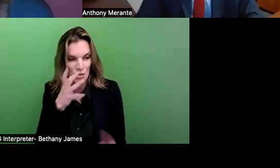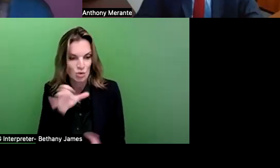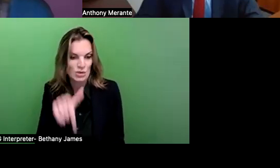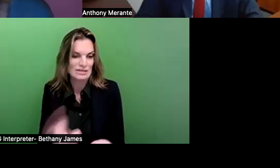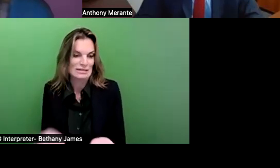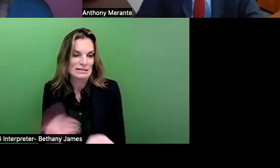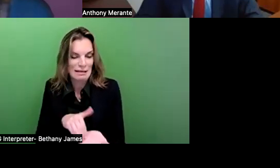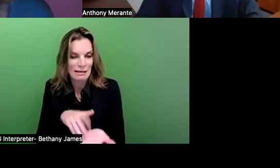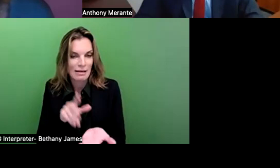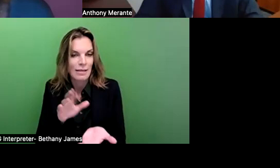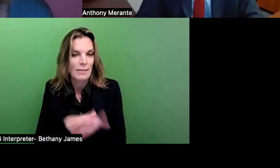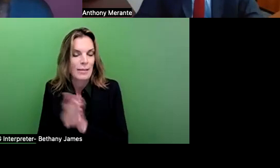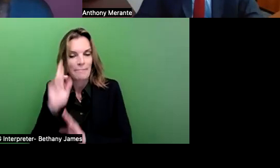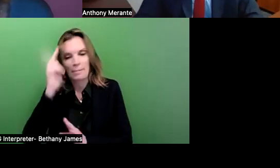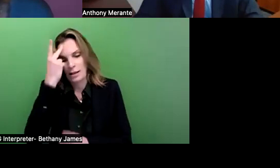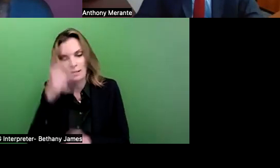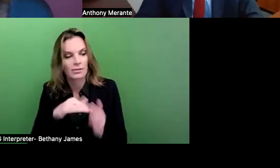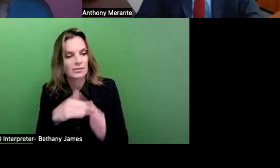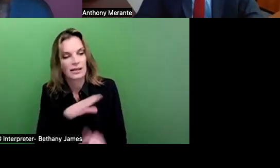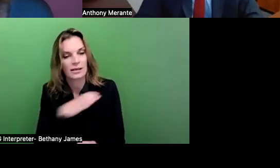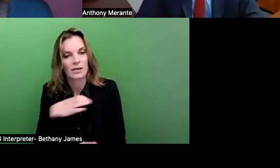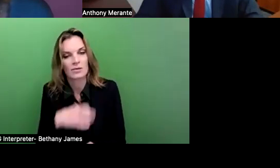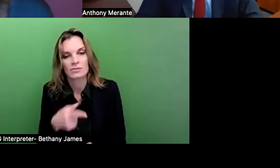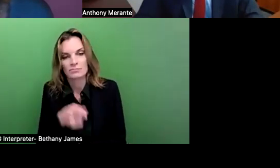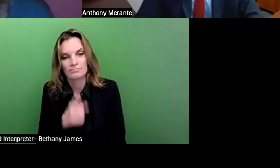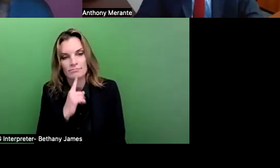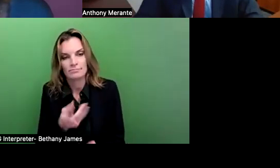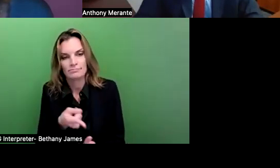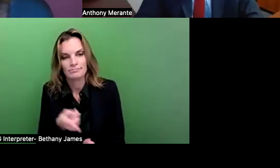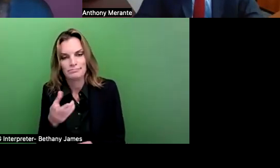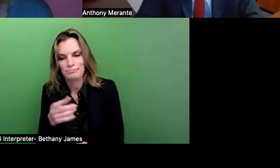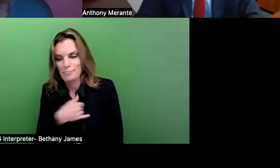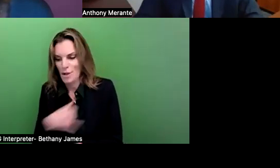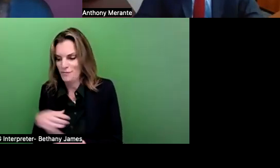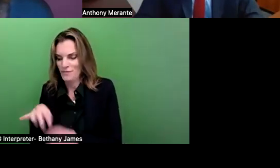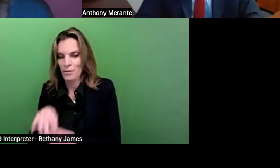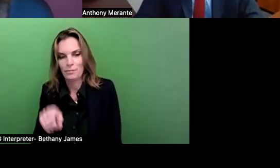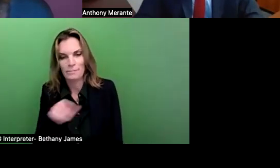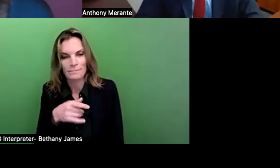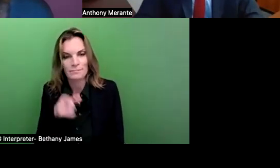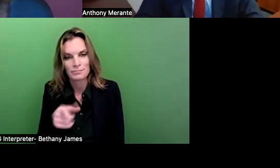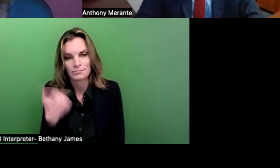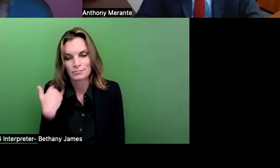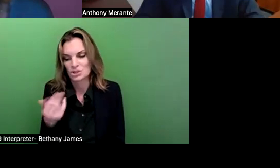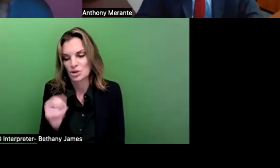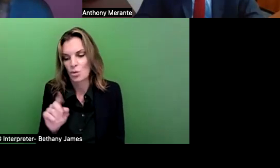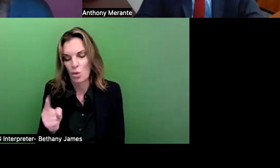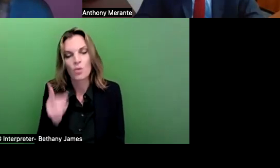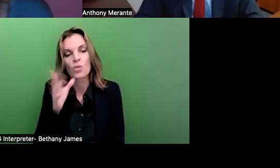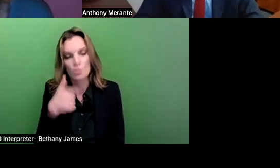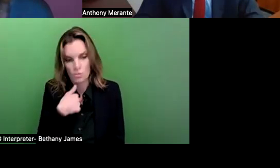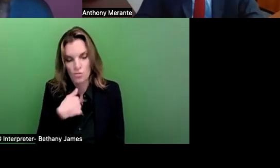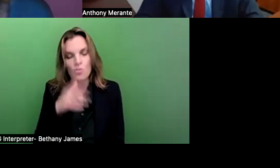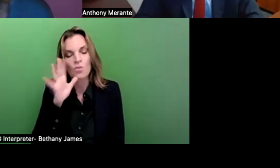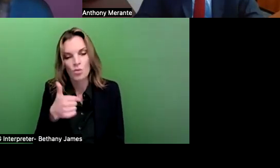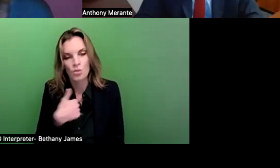and politicize the city council where you get 4 votes and a mayor that votes. This mayor, Merante, on January 1, will reverse everything back to 2